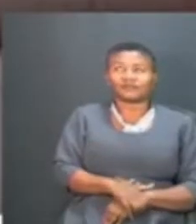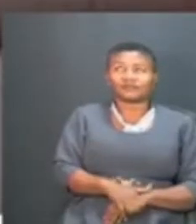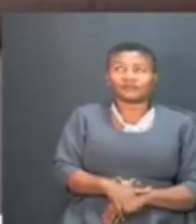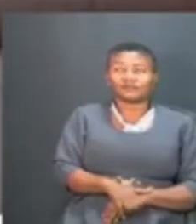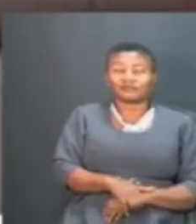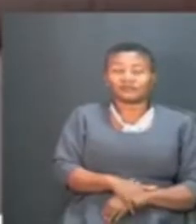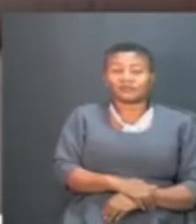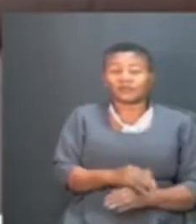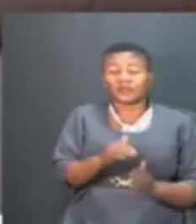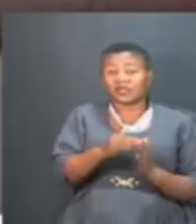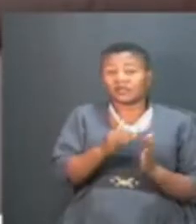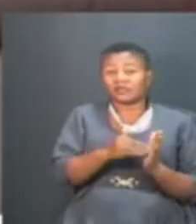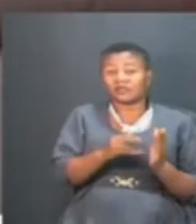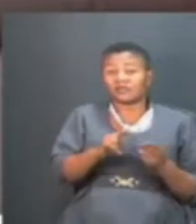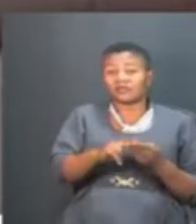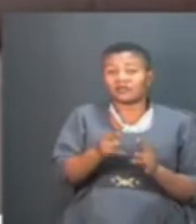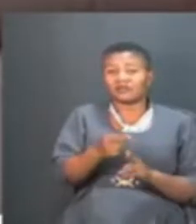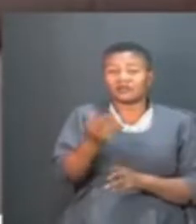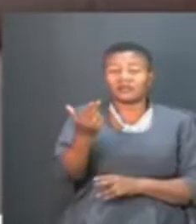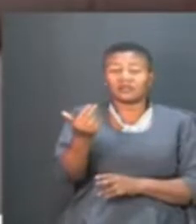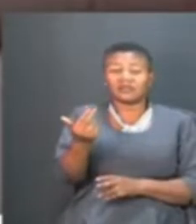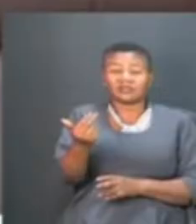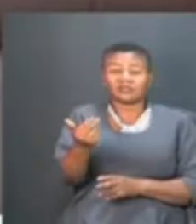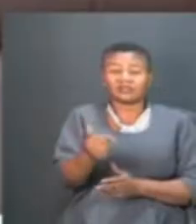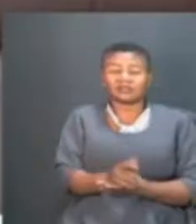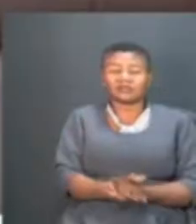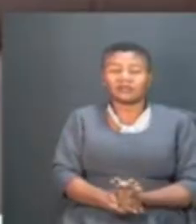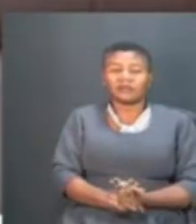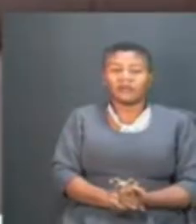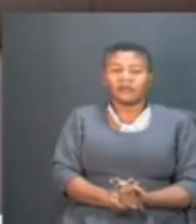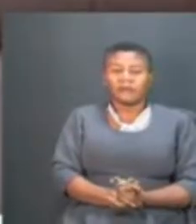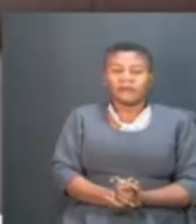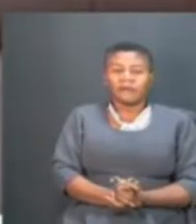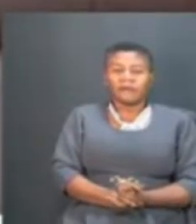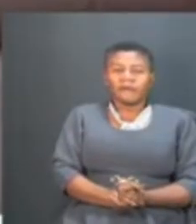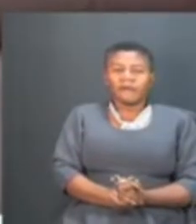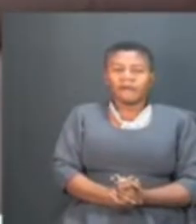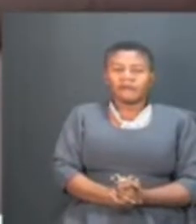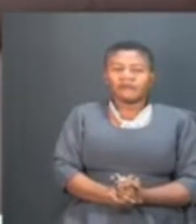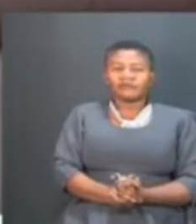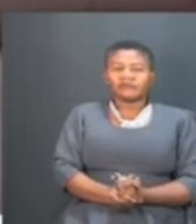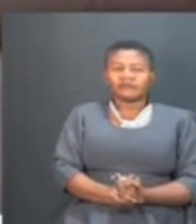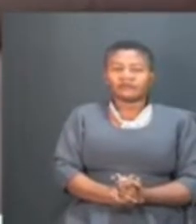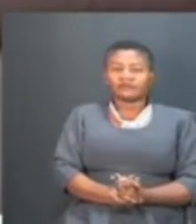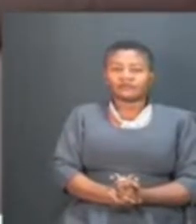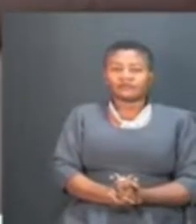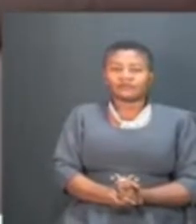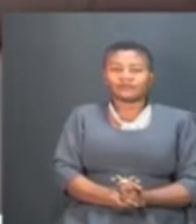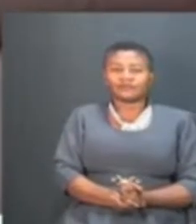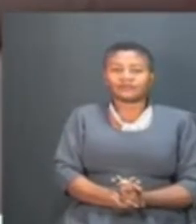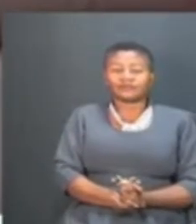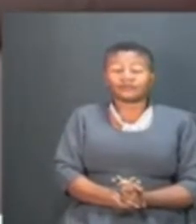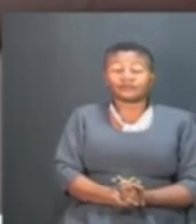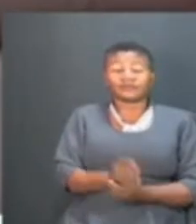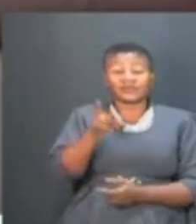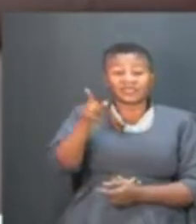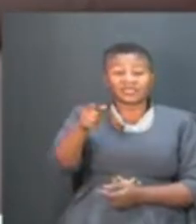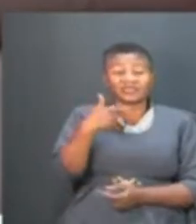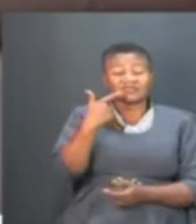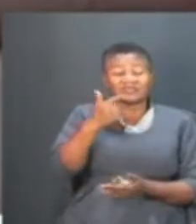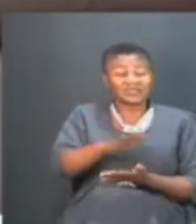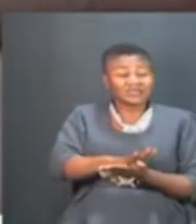number 13. Yes, Speaker, but what about 9? 9. I'm a member of the committee. Yes, he indicated